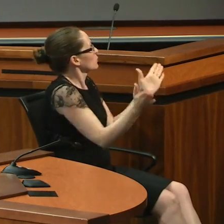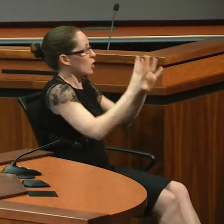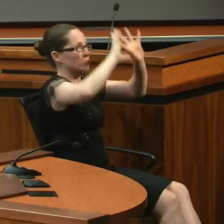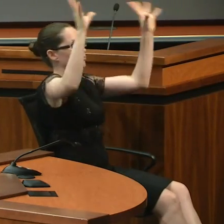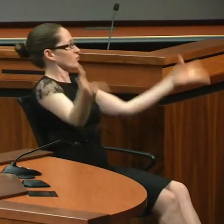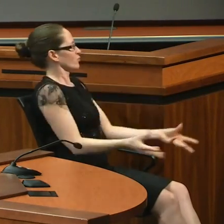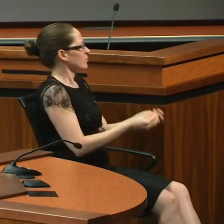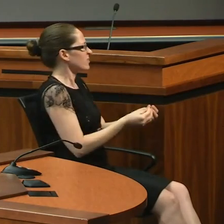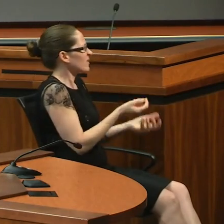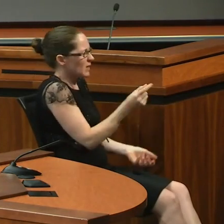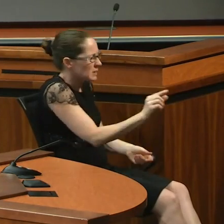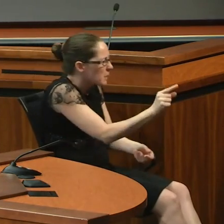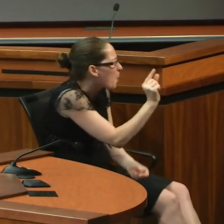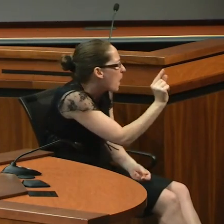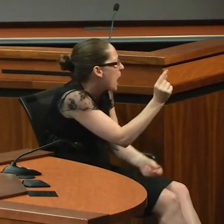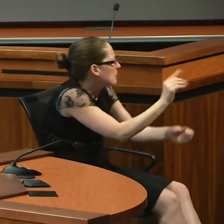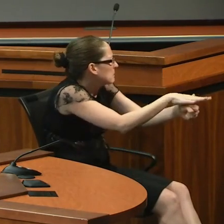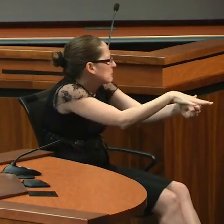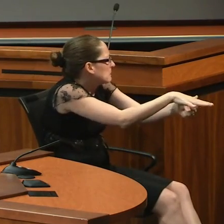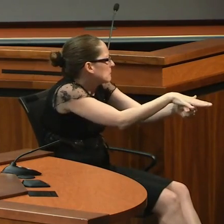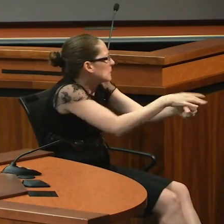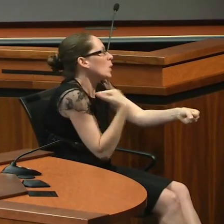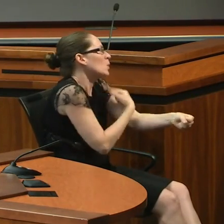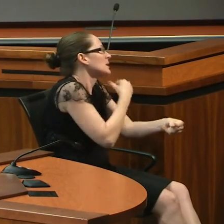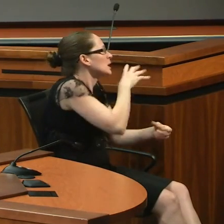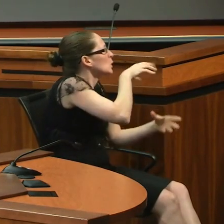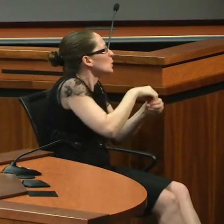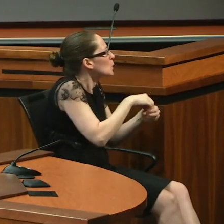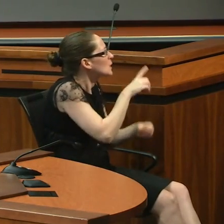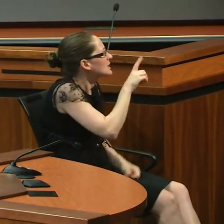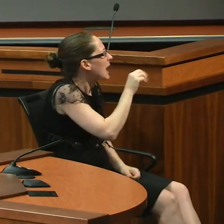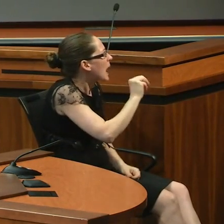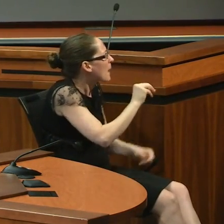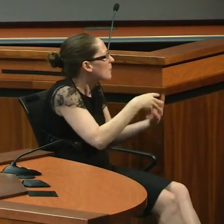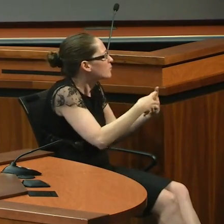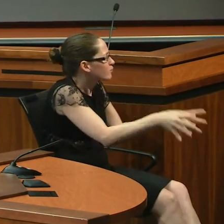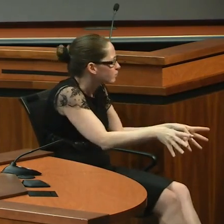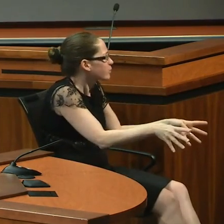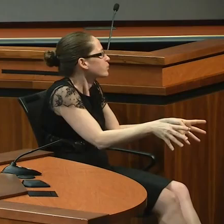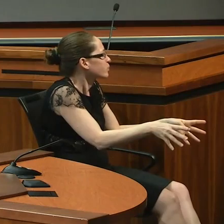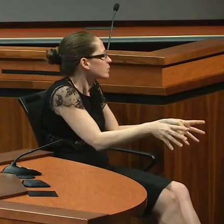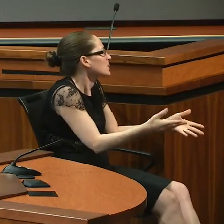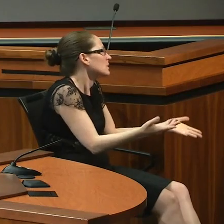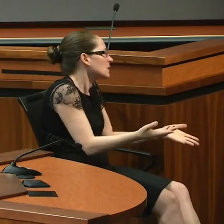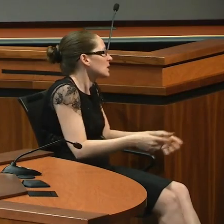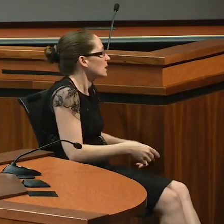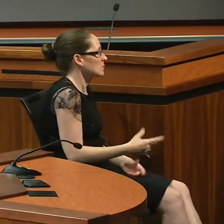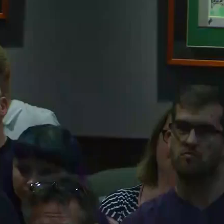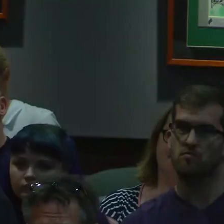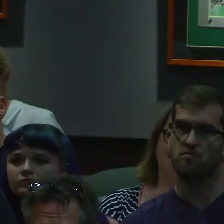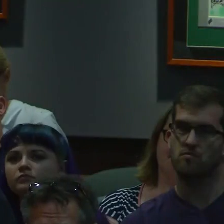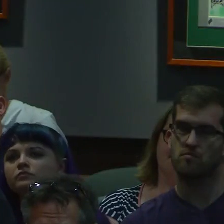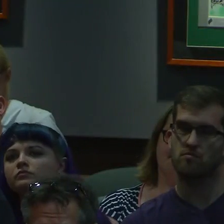through. We didn't look at any individual dam breaches. We just didn't go that granular on it. If the storms are that bad,